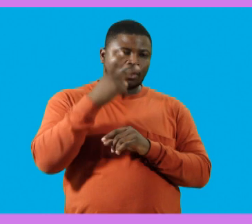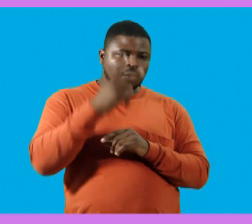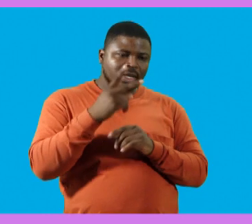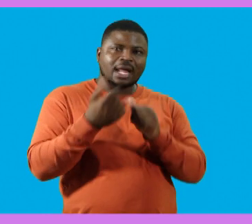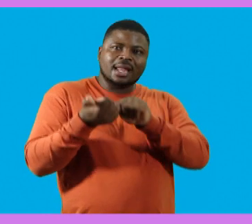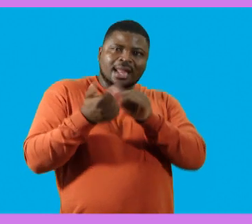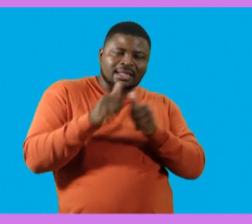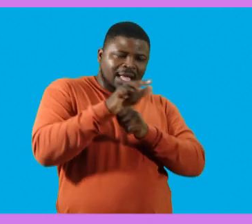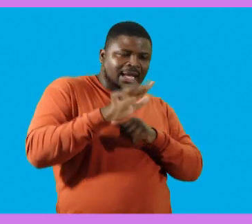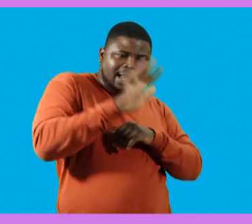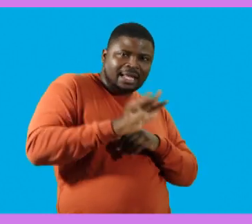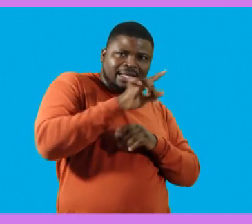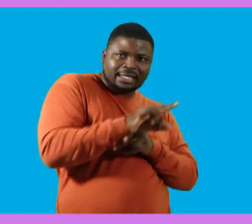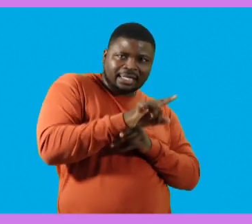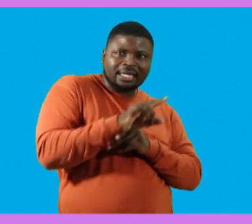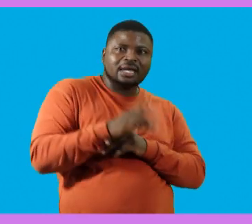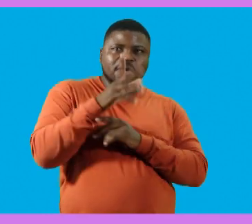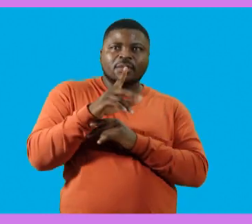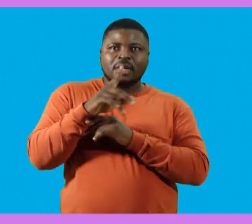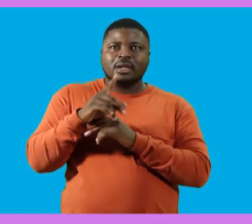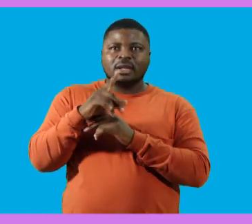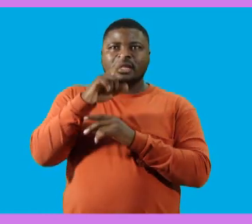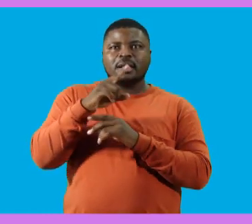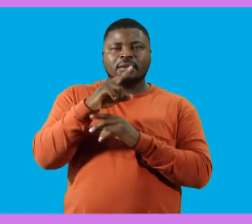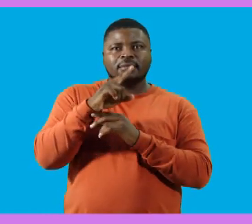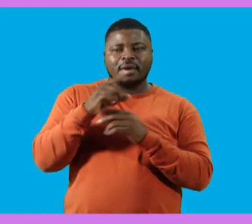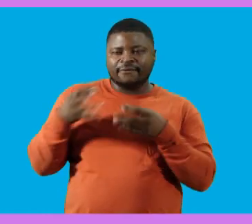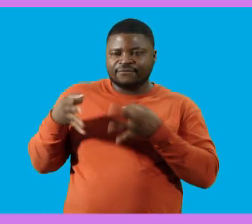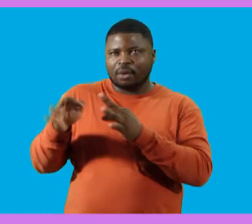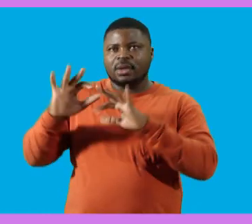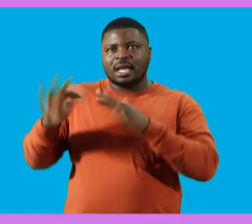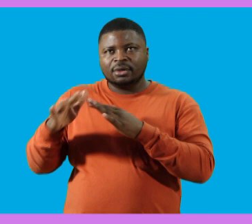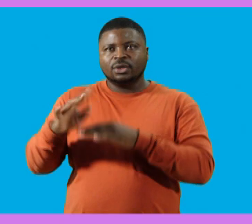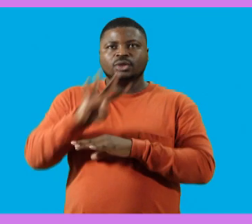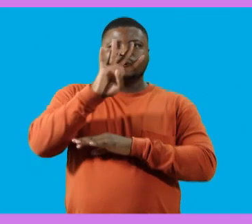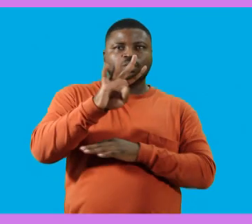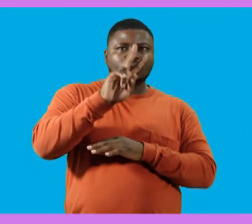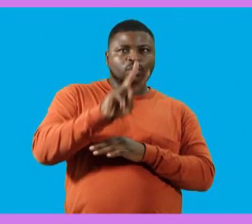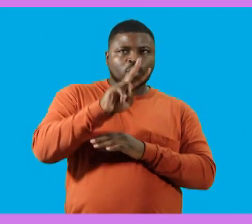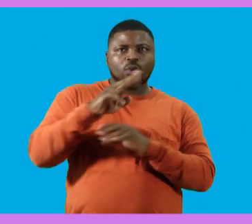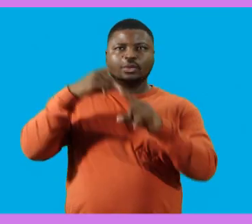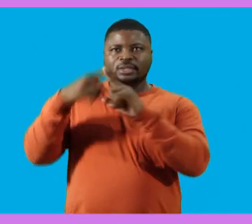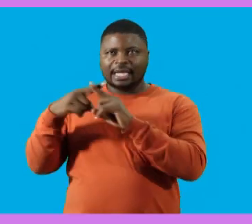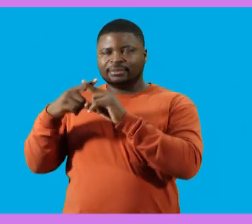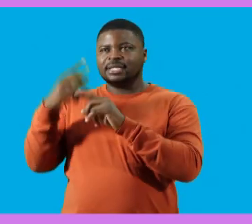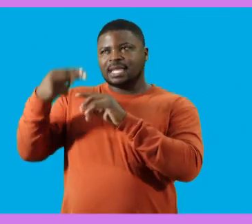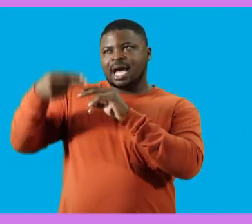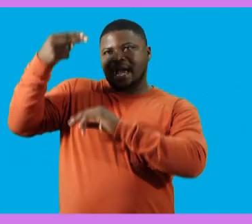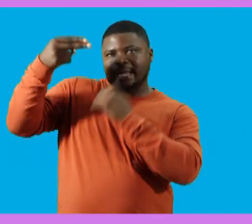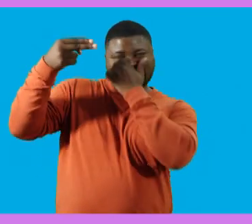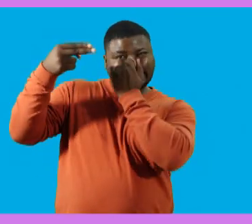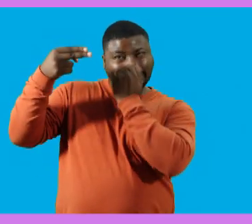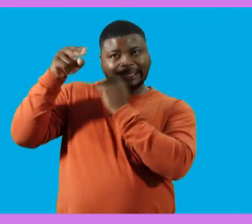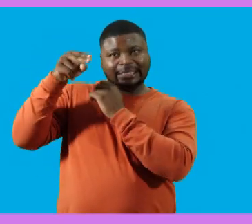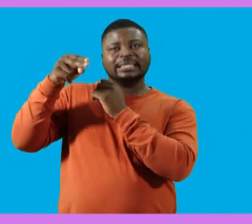at surface area, the formula, it's going to be 2 times the height times the